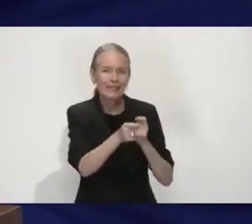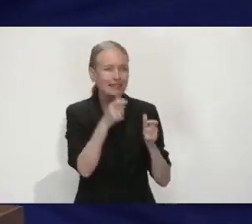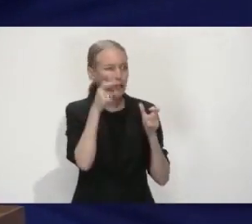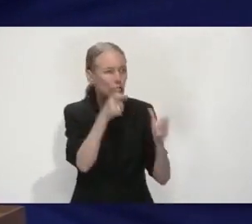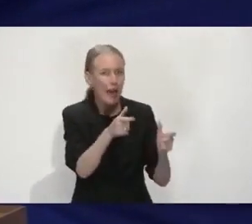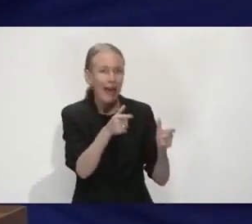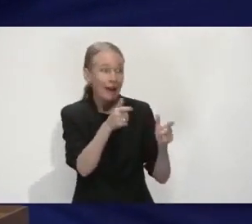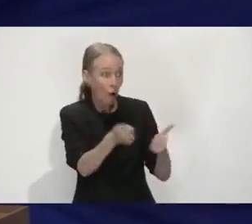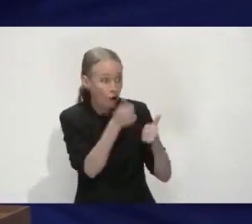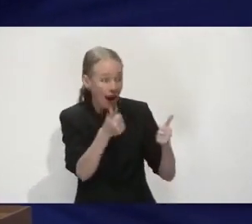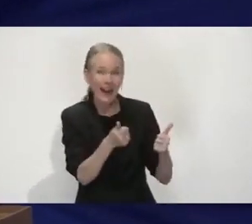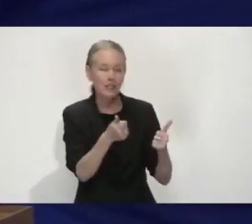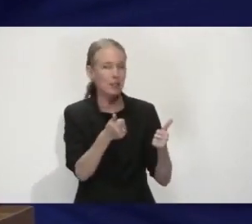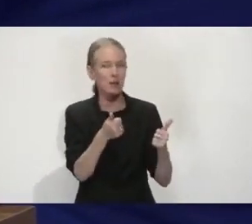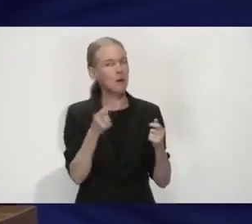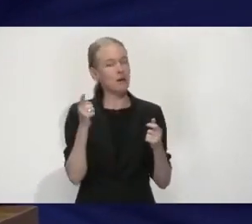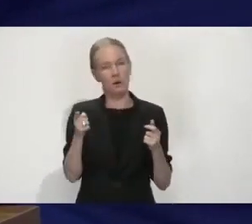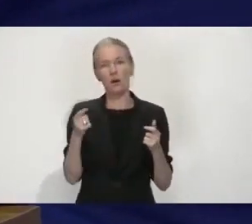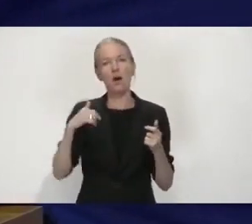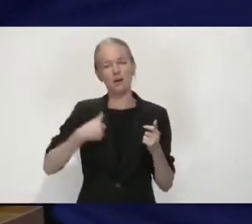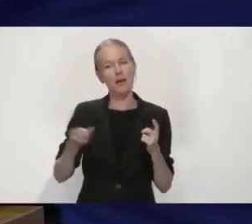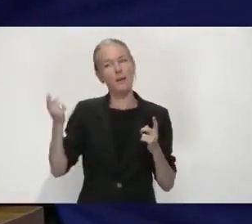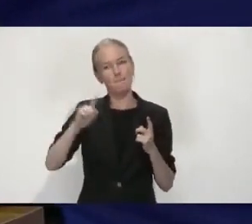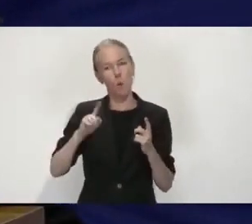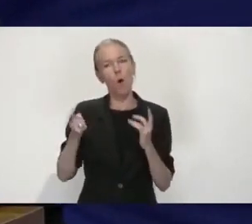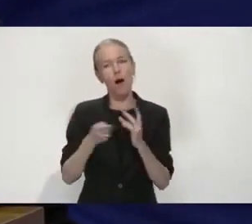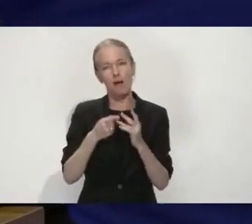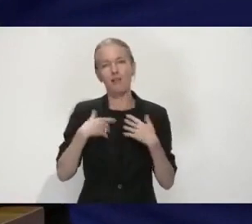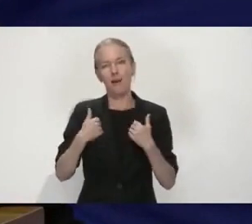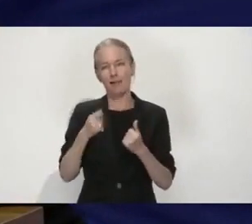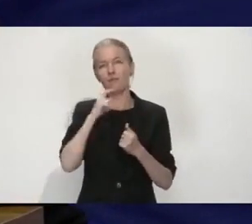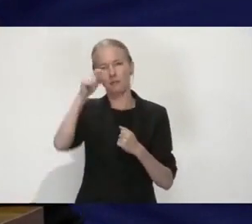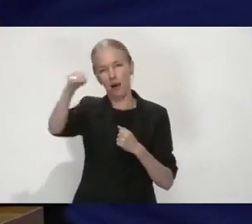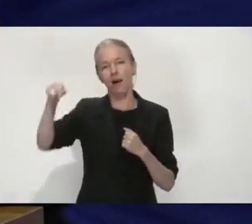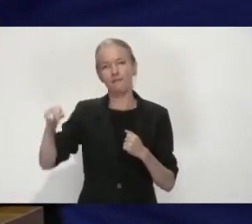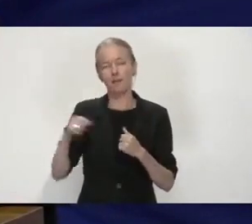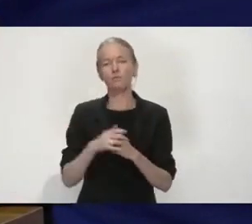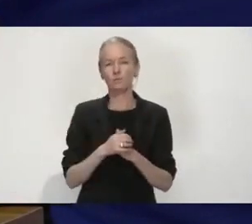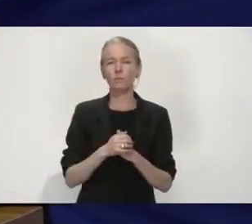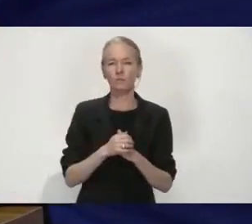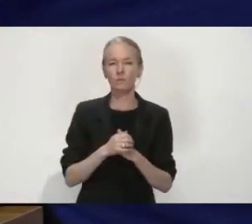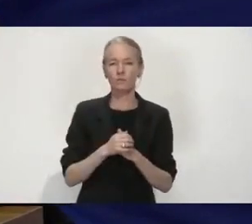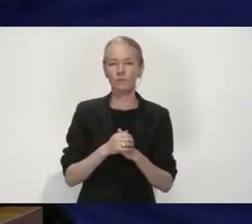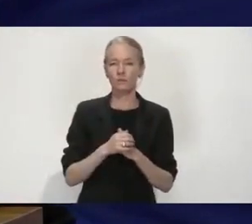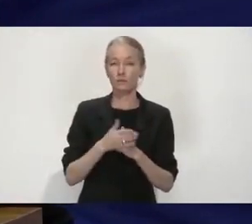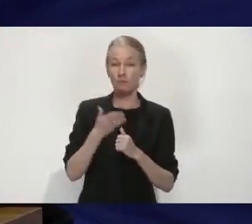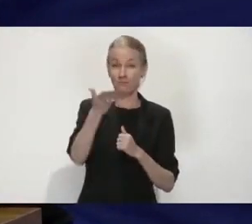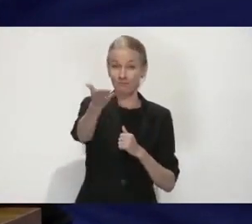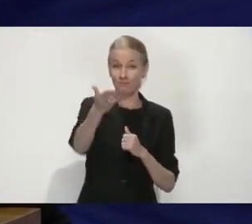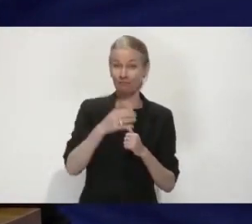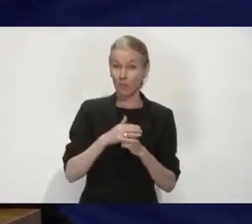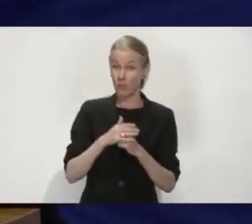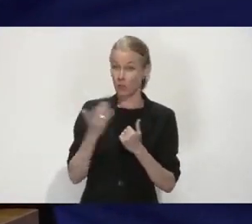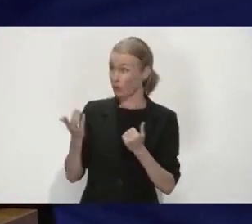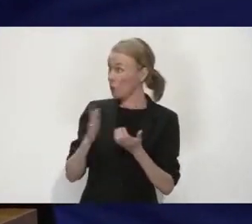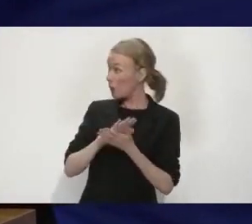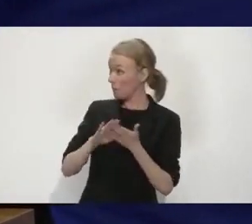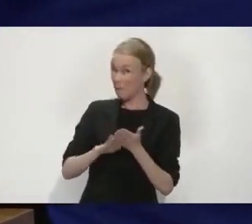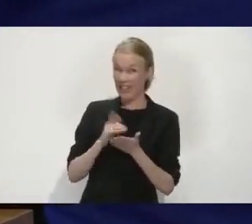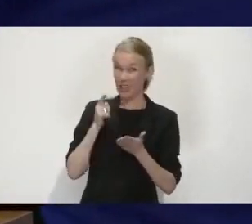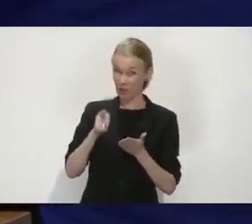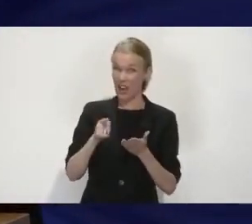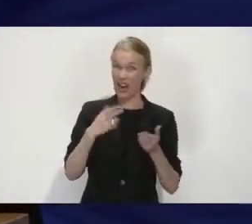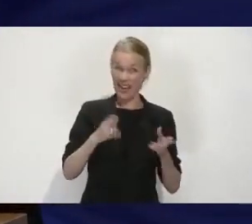like to see. It's a much more sophisticated view of the health system. You're saying that's it? You can't do any more